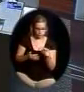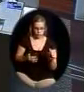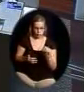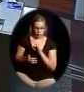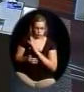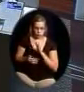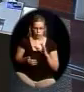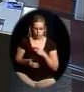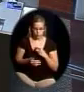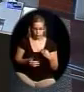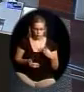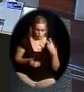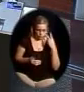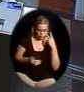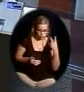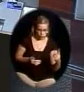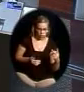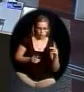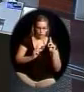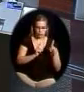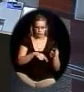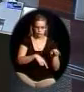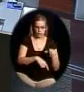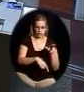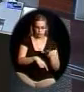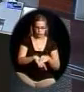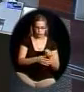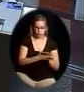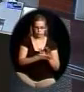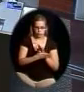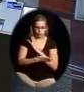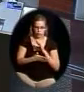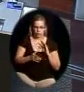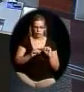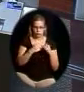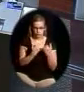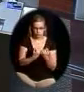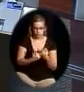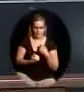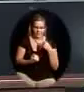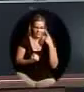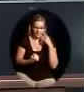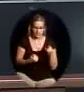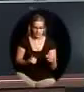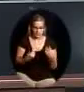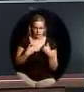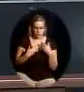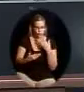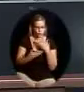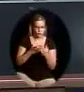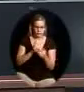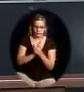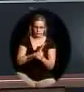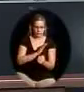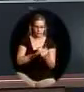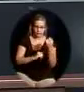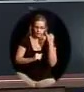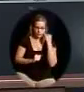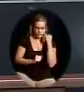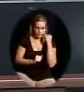saw when we were at the National School Boards Association, and I think he has good skills here. If